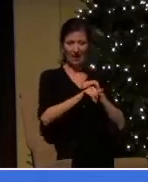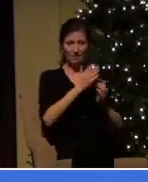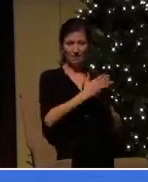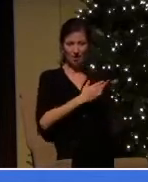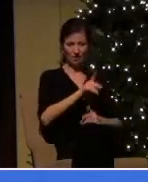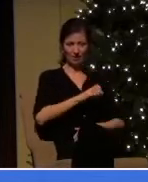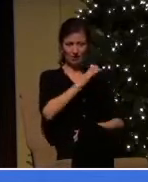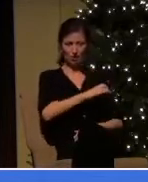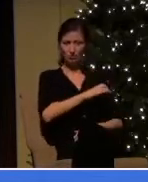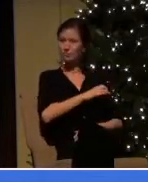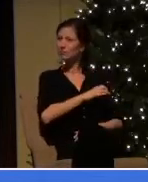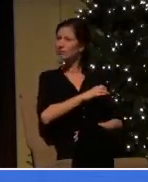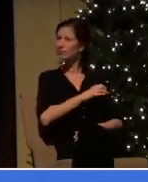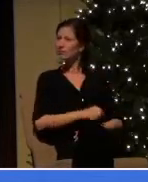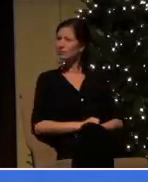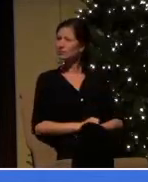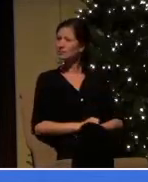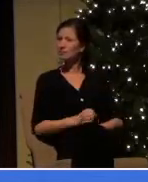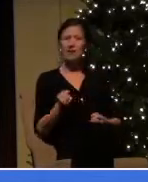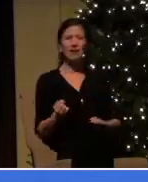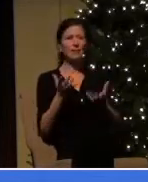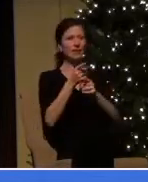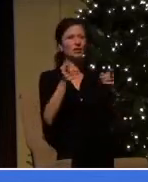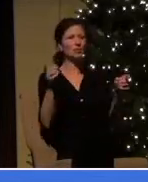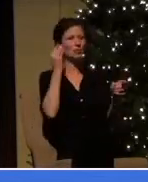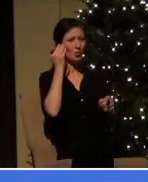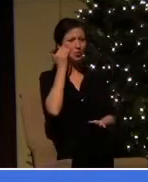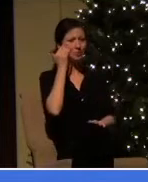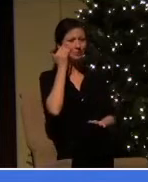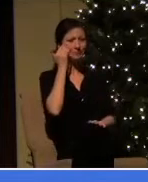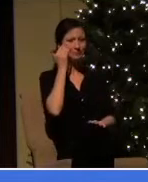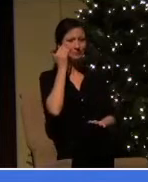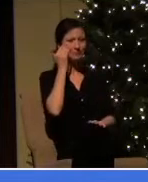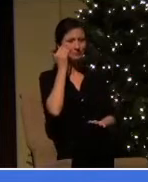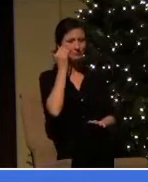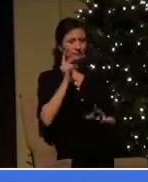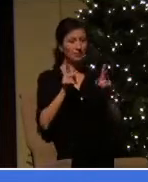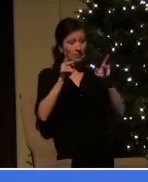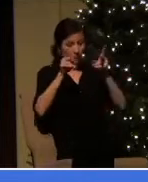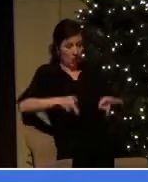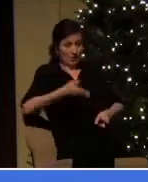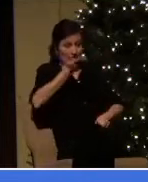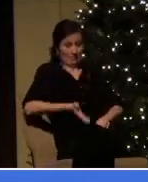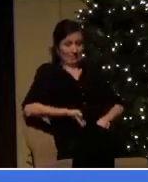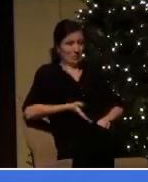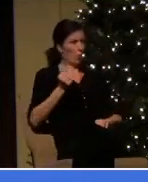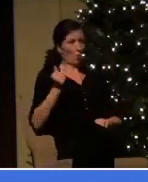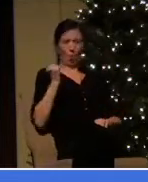don't you know who will never speak their mind in a group setting because they